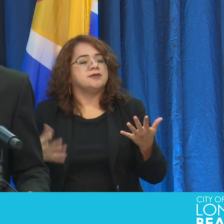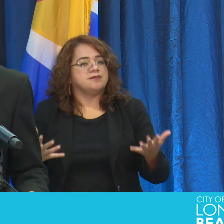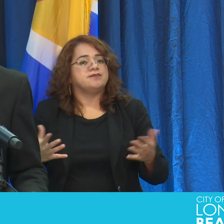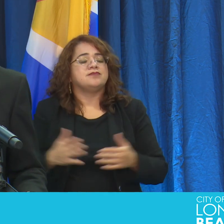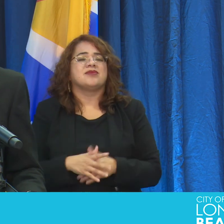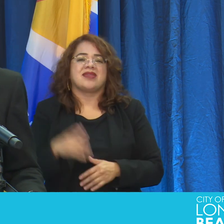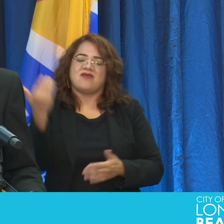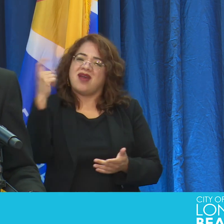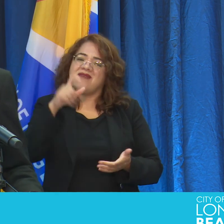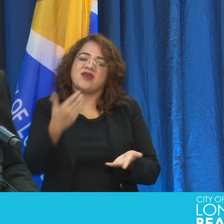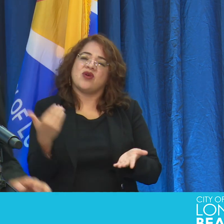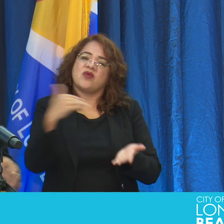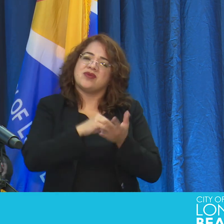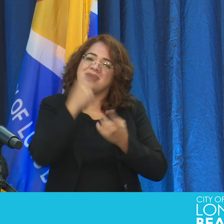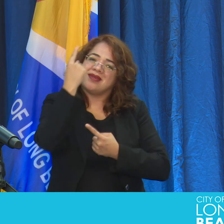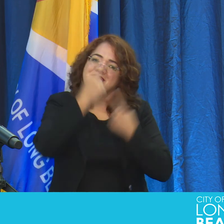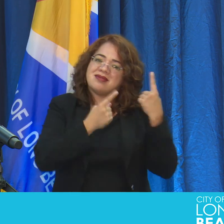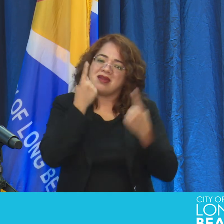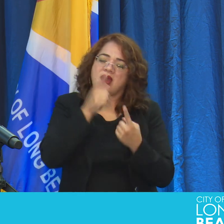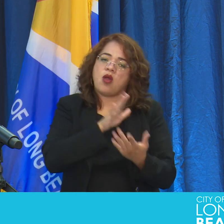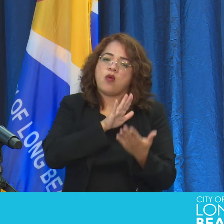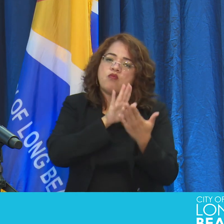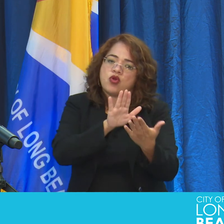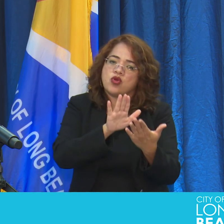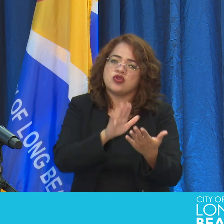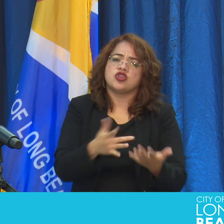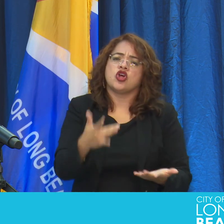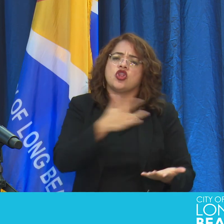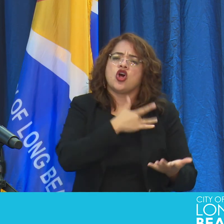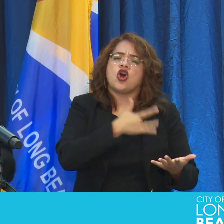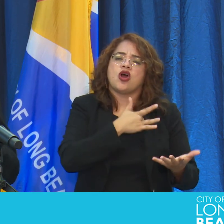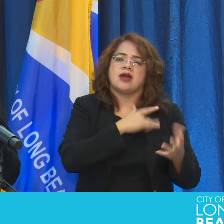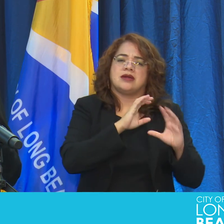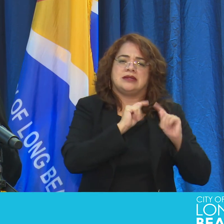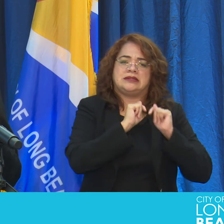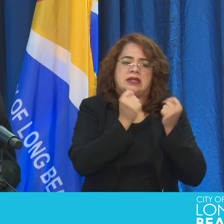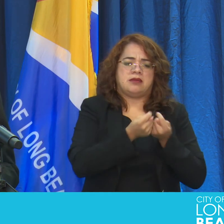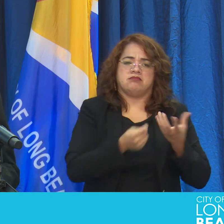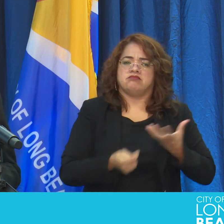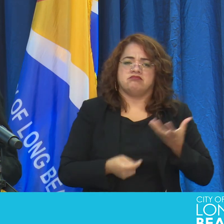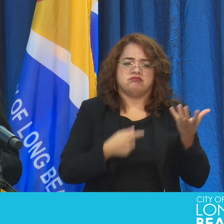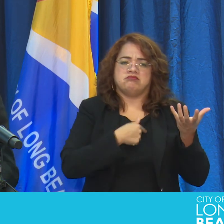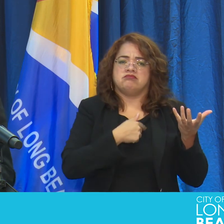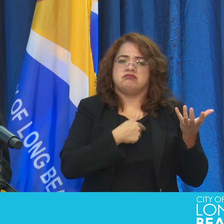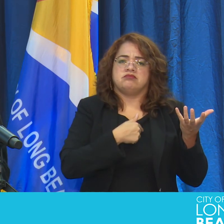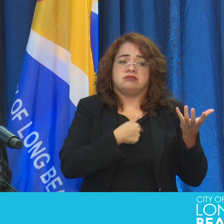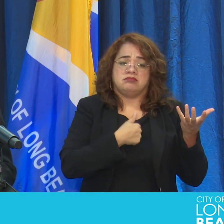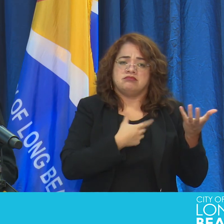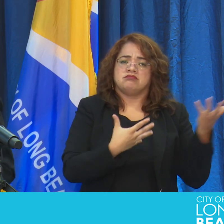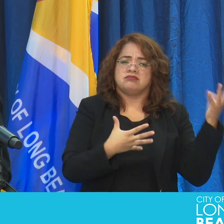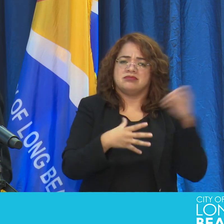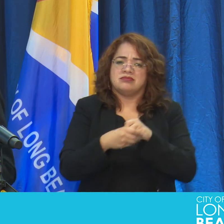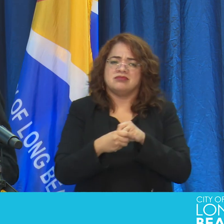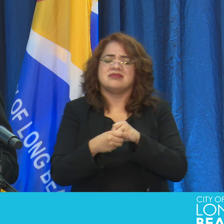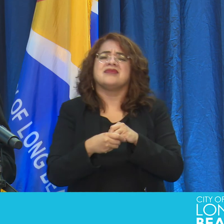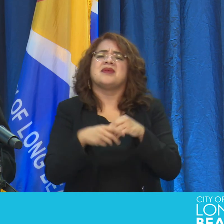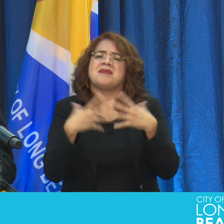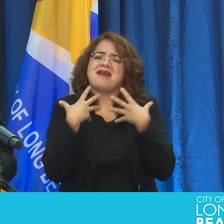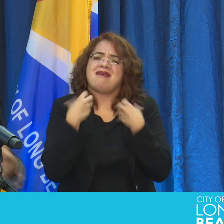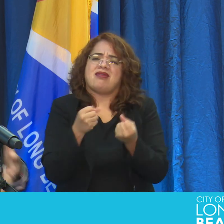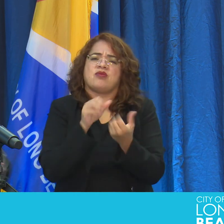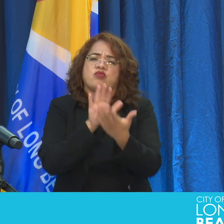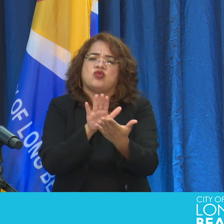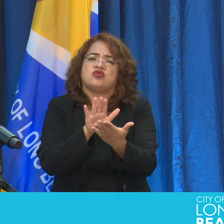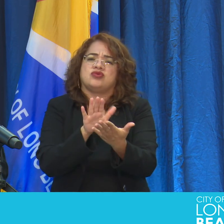rethinking about programs like the Heart Team and how do we get more health involved in the work. I think what this